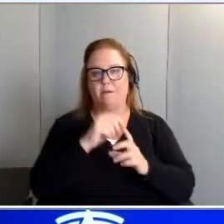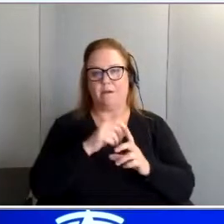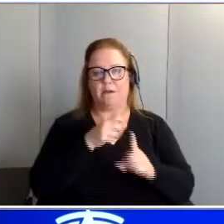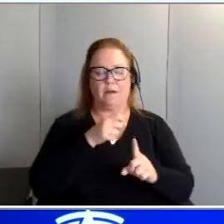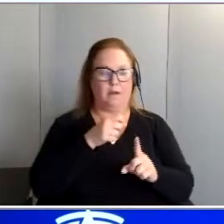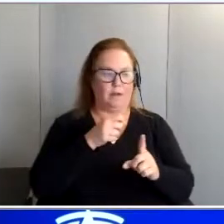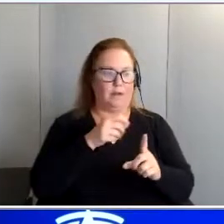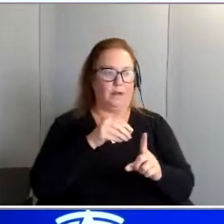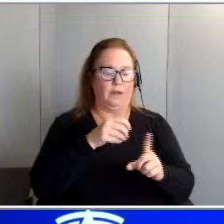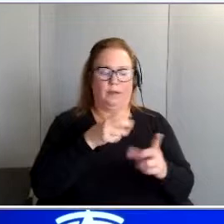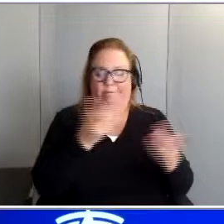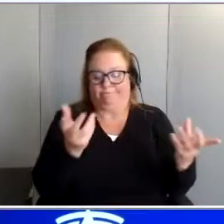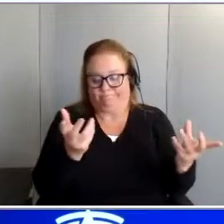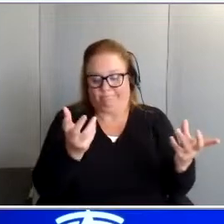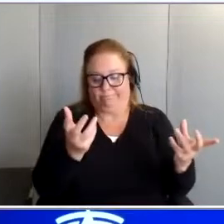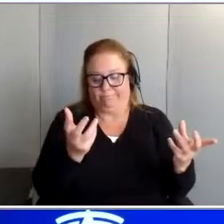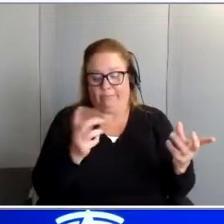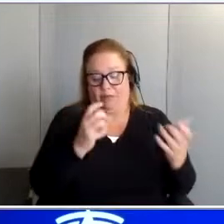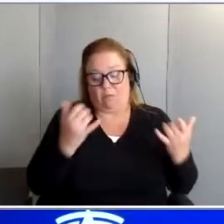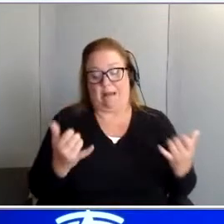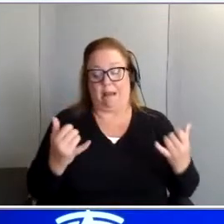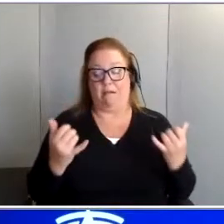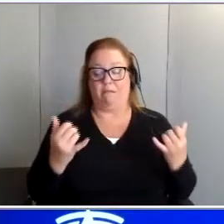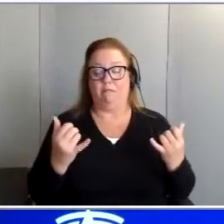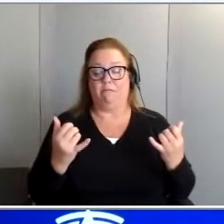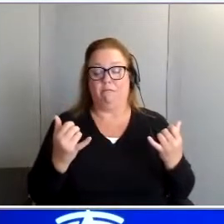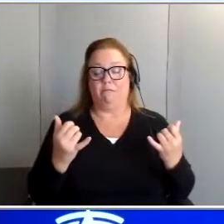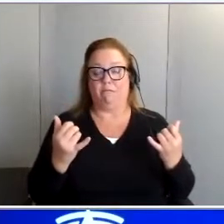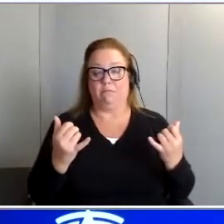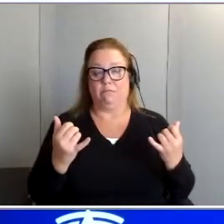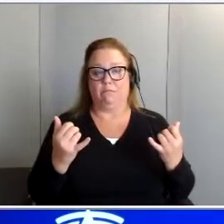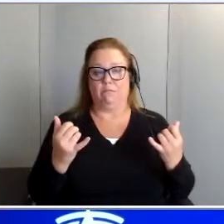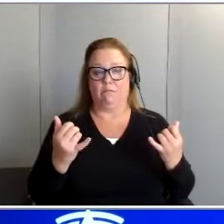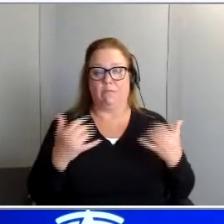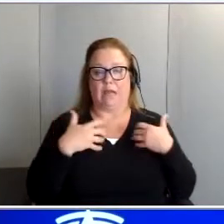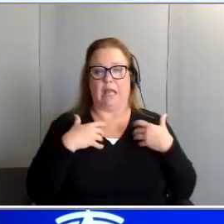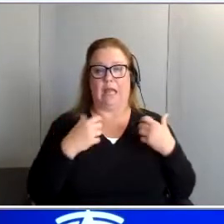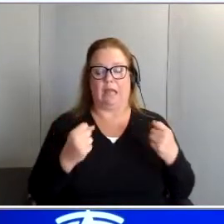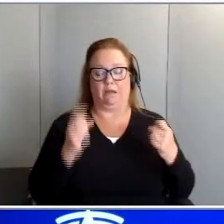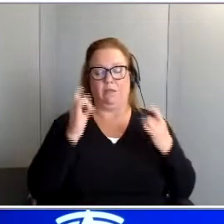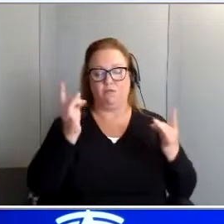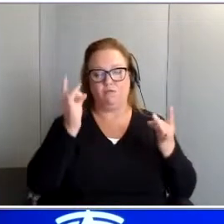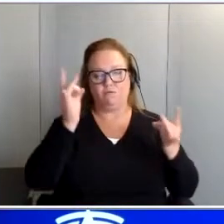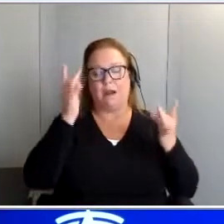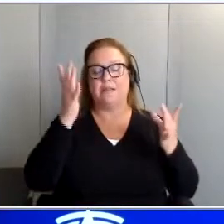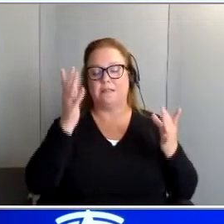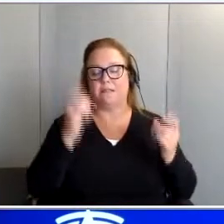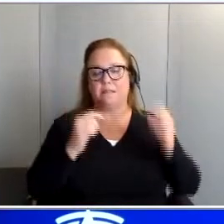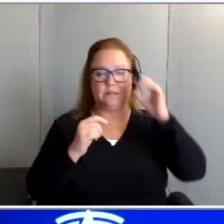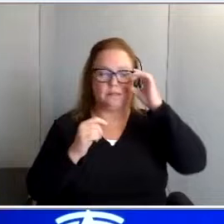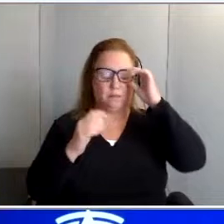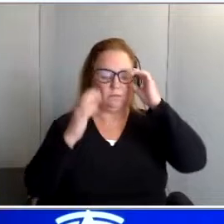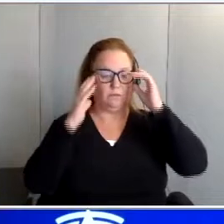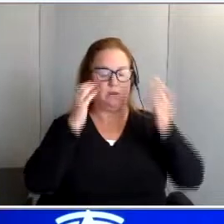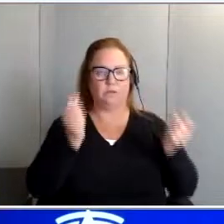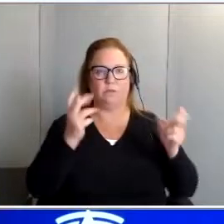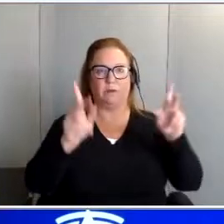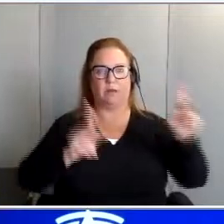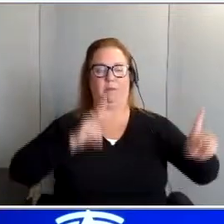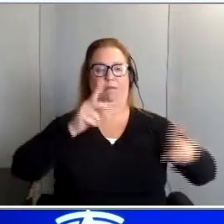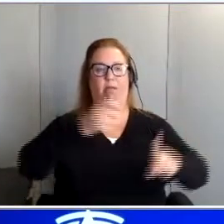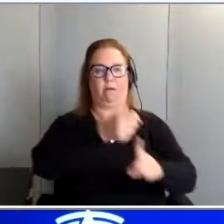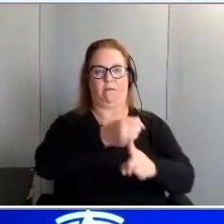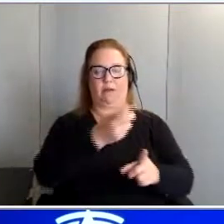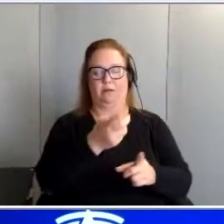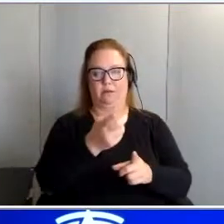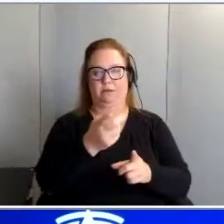likely, or is right now, a health crisis, if you will. We know that so many people are affected by